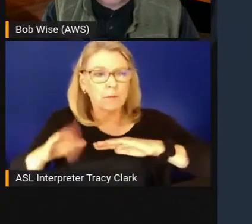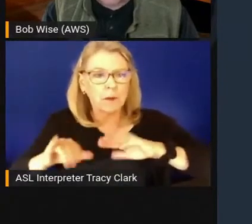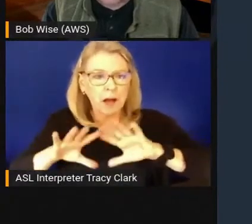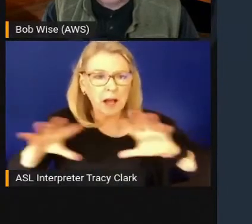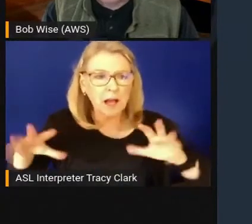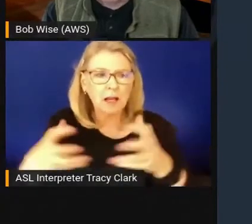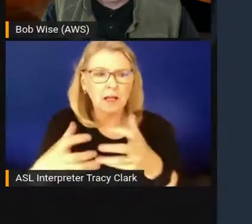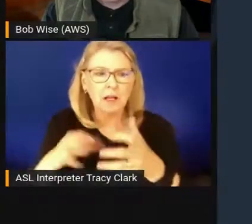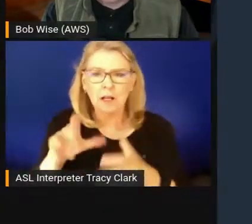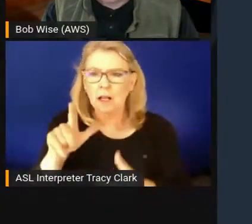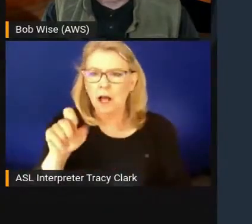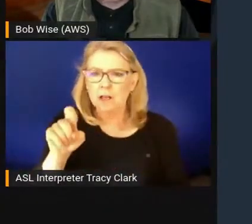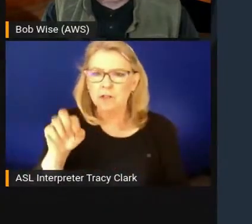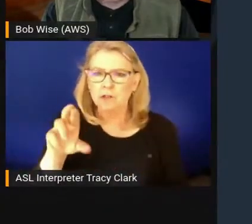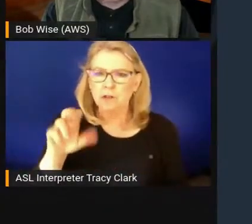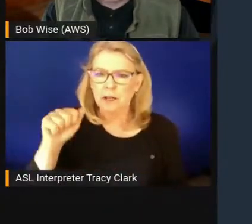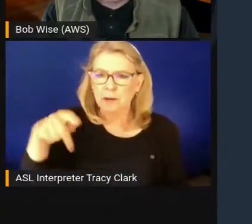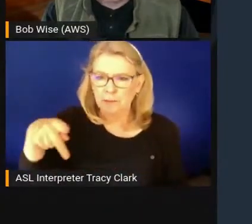EKS control.